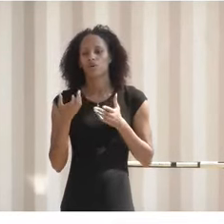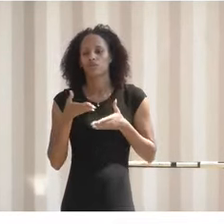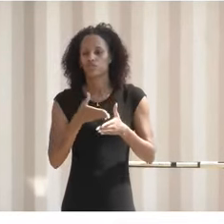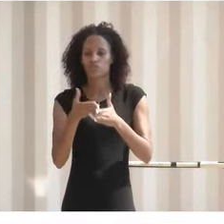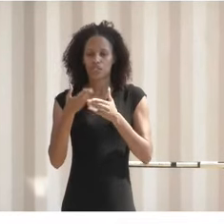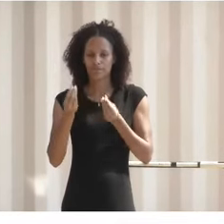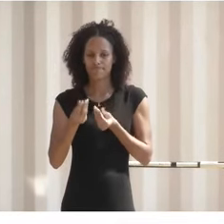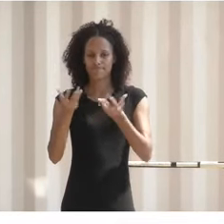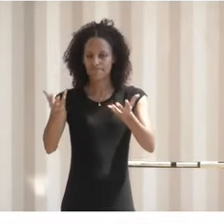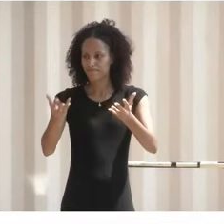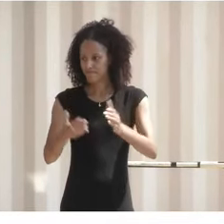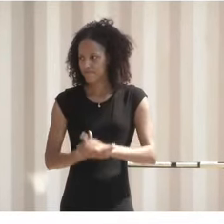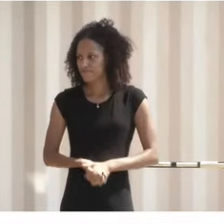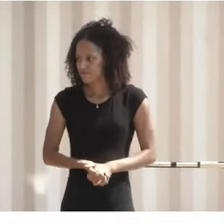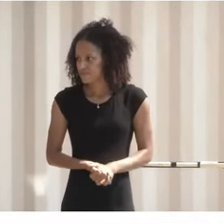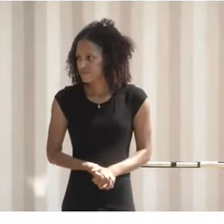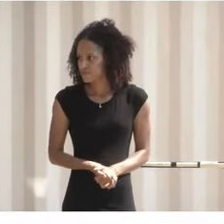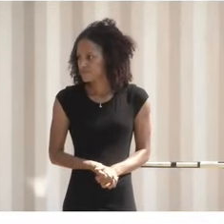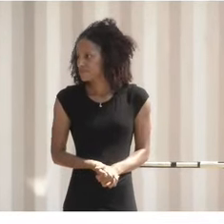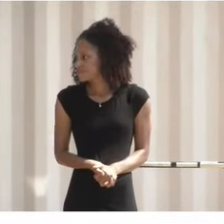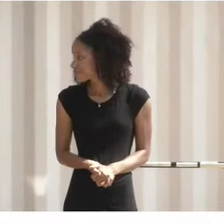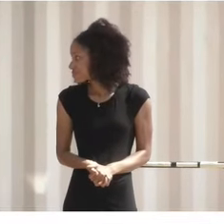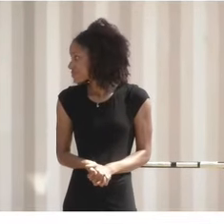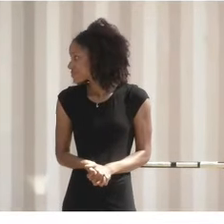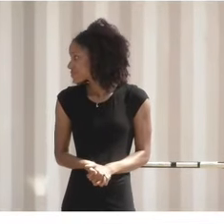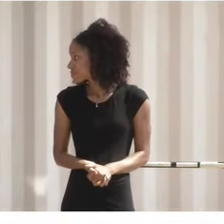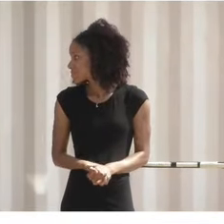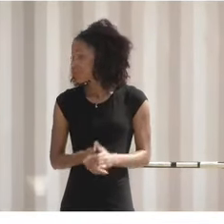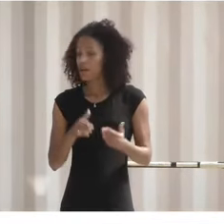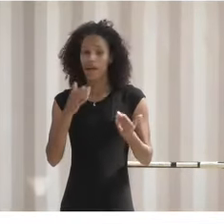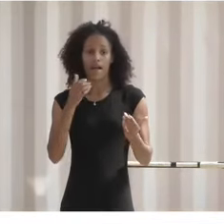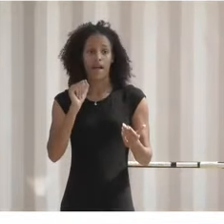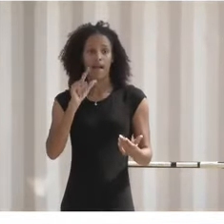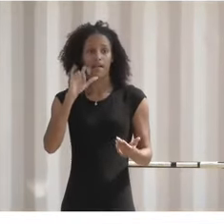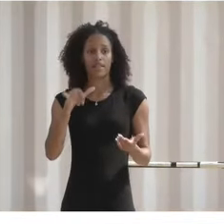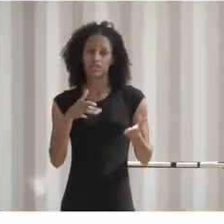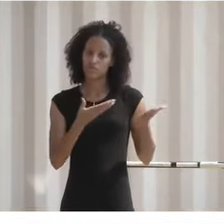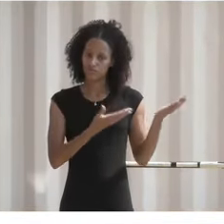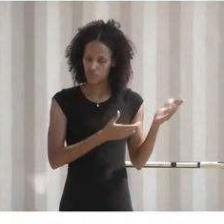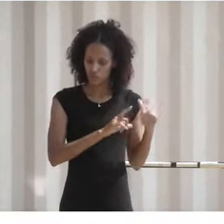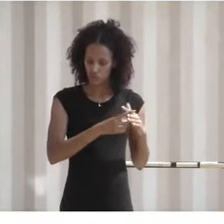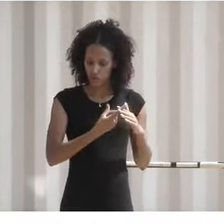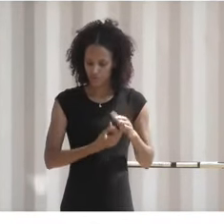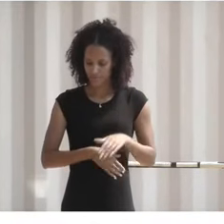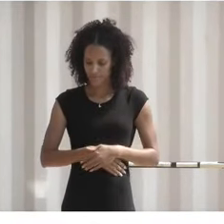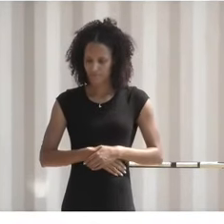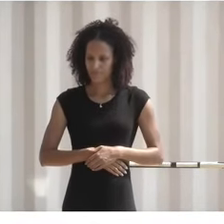to leave everybody here with today? So, Ali, I'll start with you.